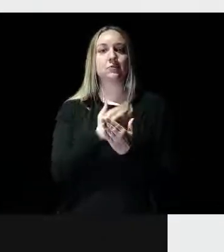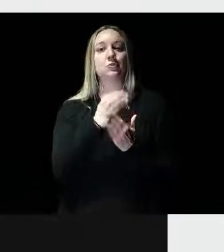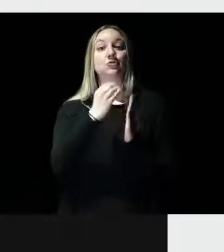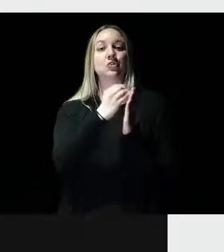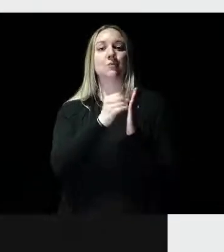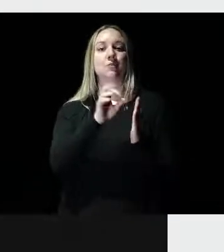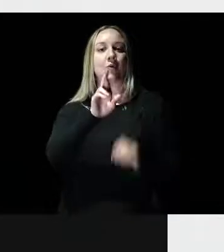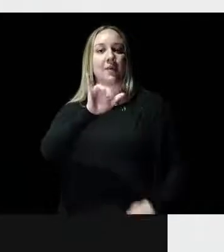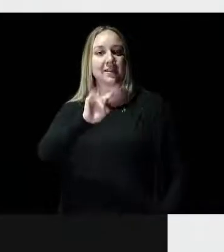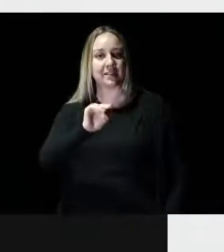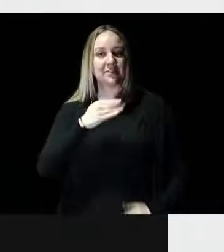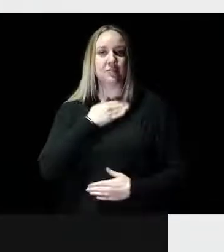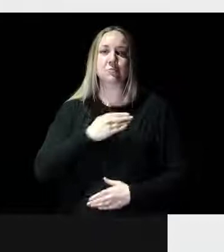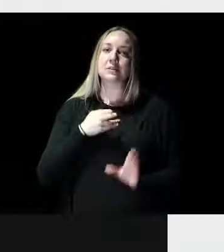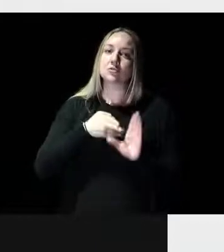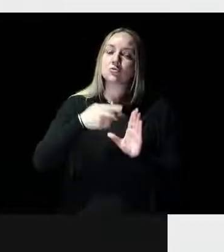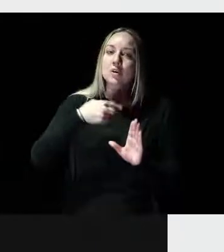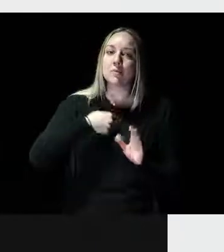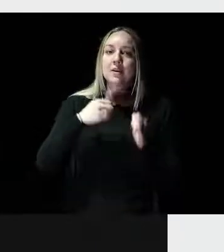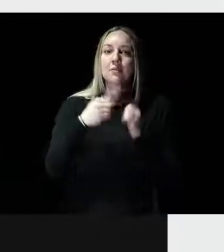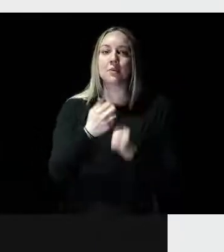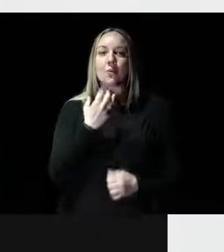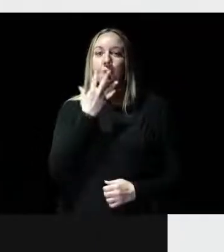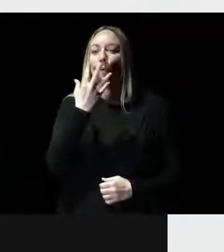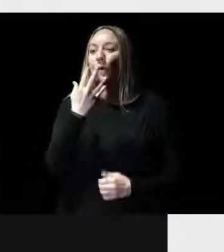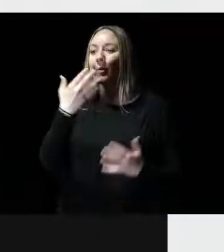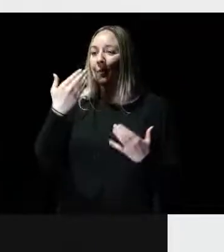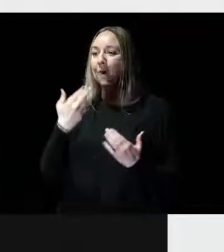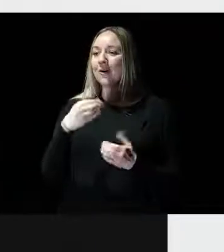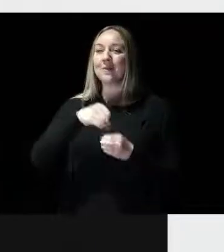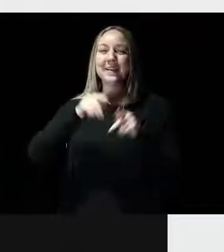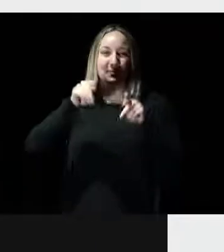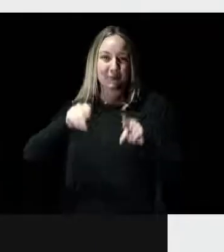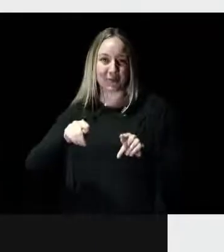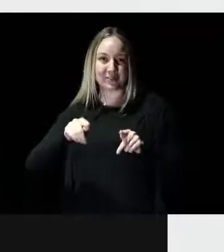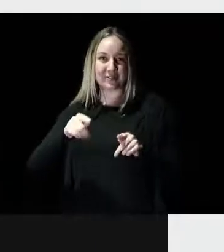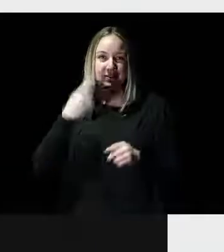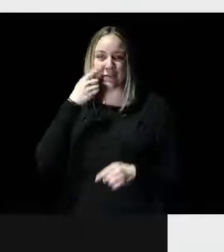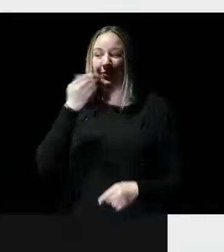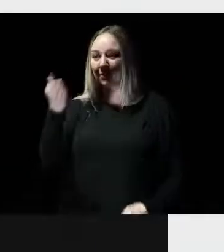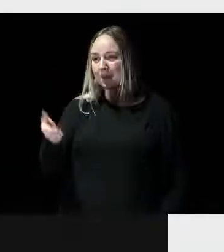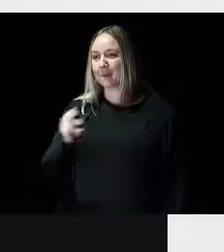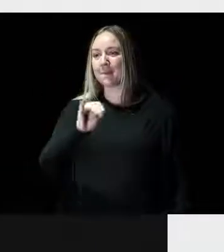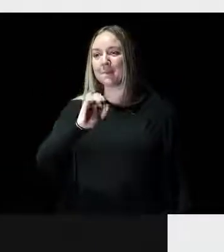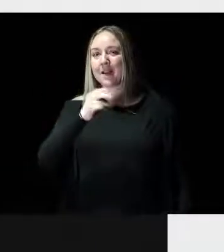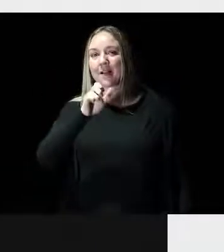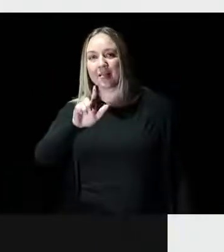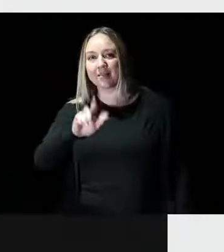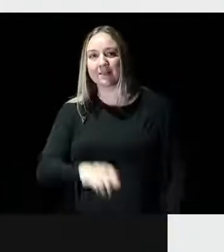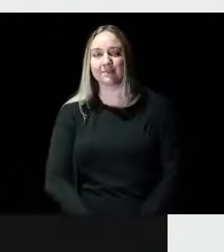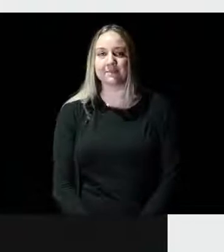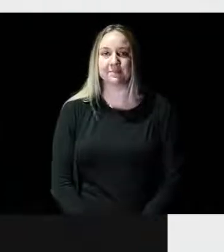Please join me in a warm, in-person Vignelli Center welcome for Michael Maltzan.